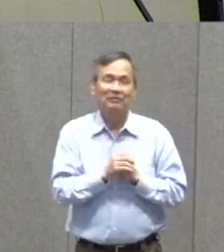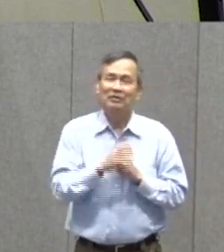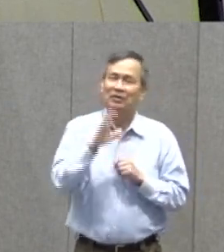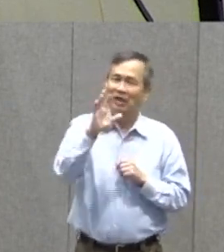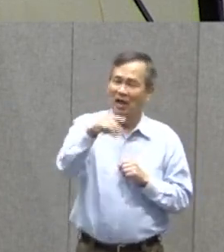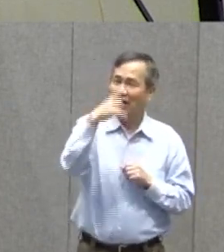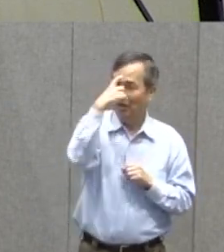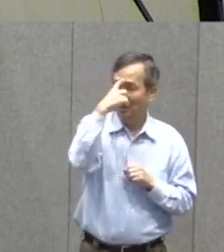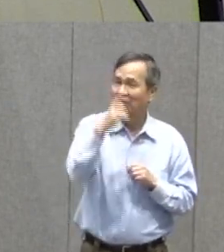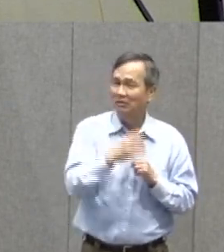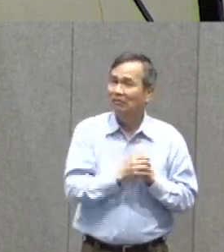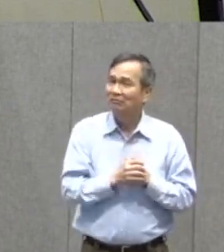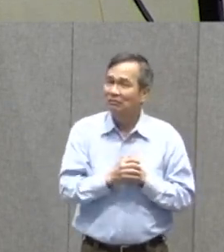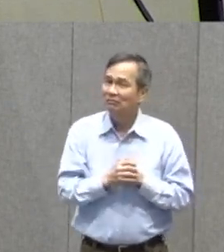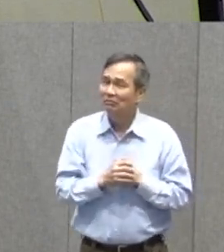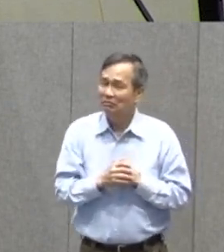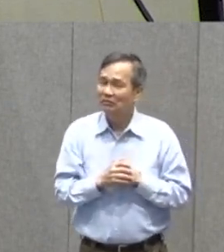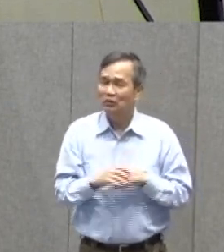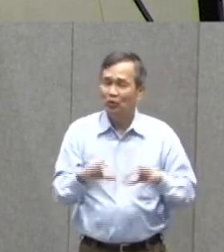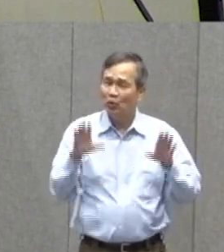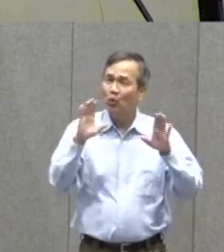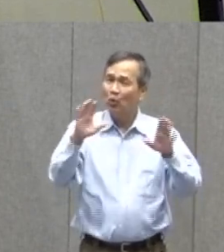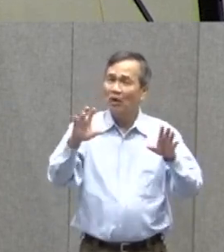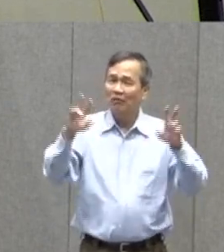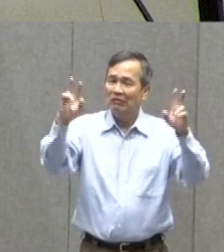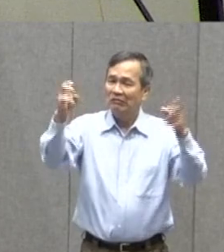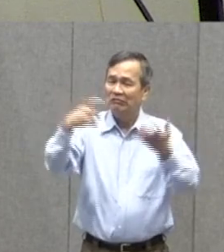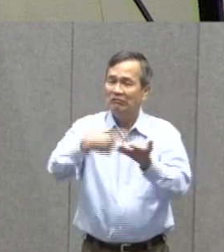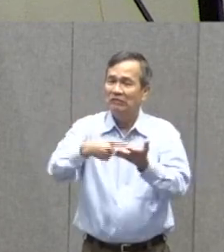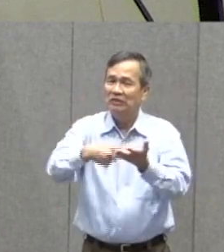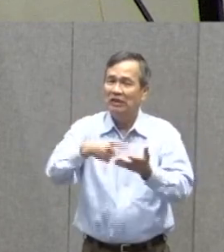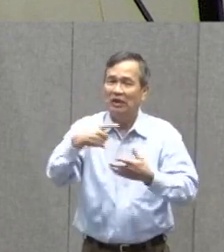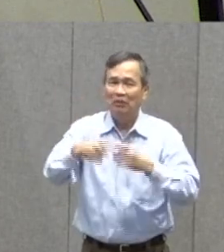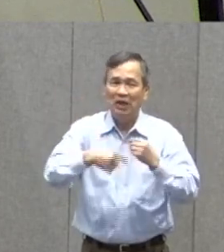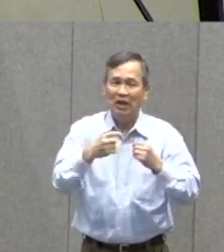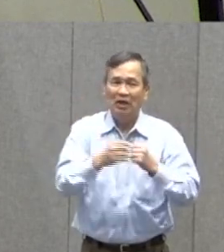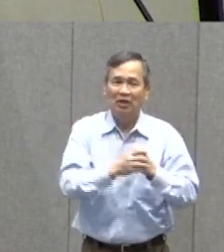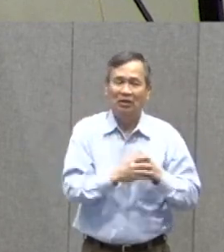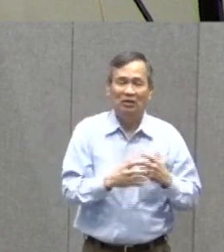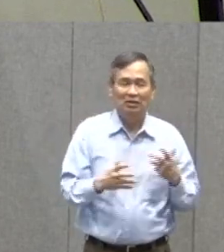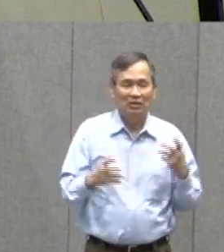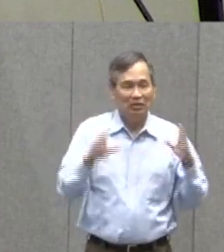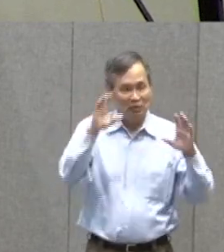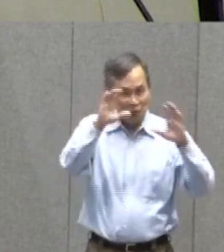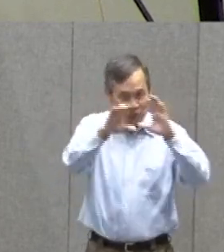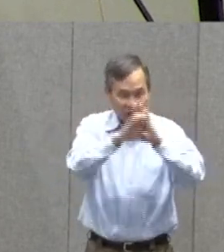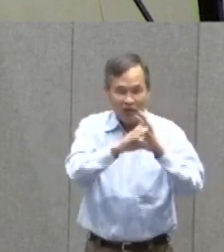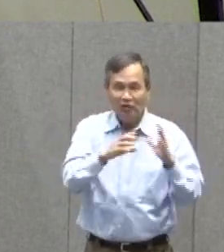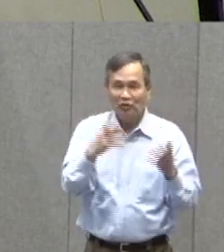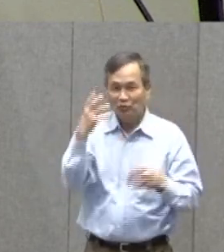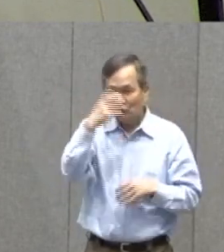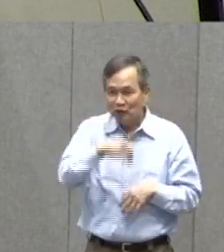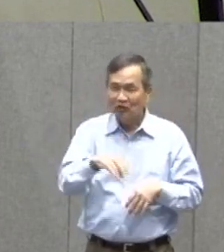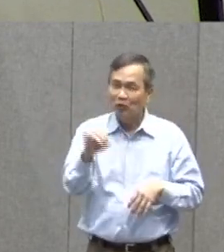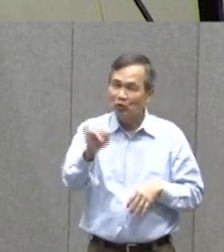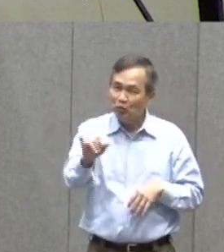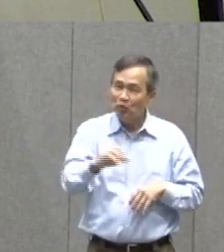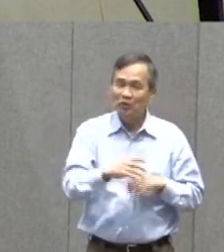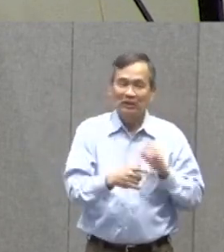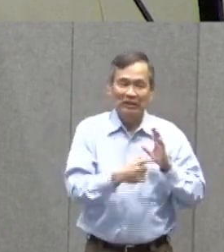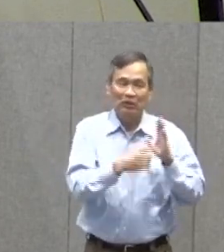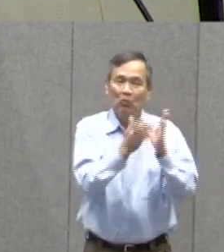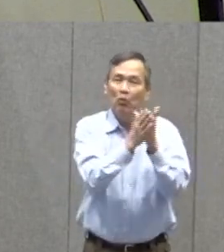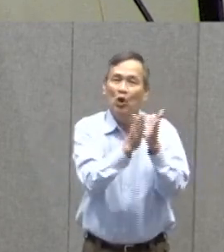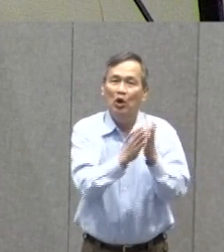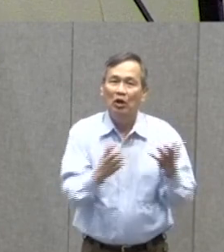I think is just a wonderful topic in regards to, and illustrator as well, of this book